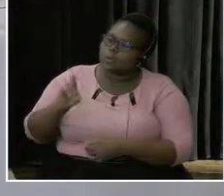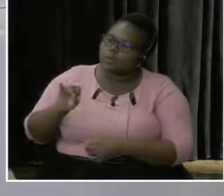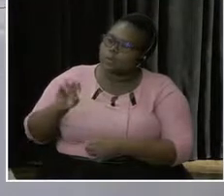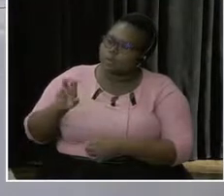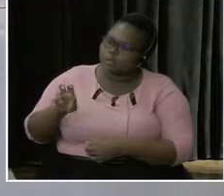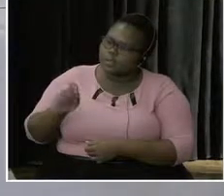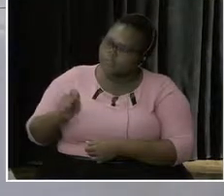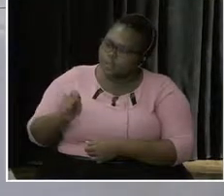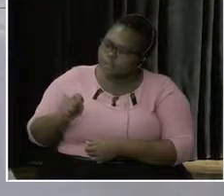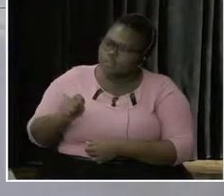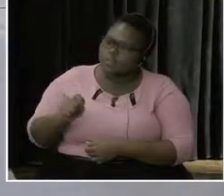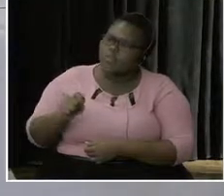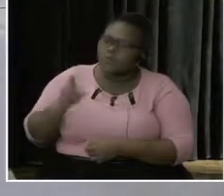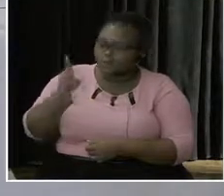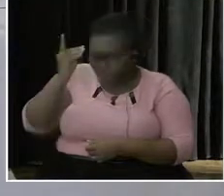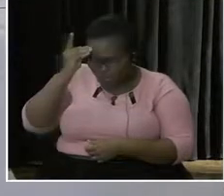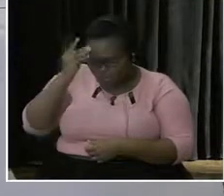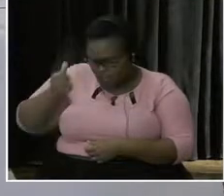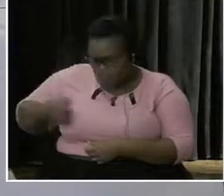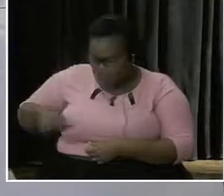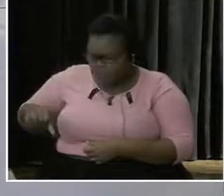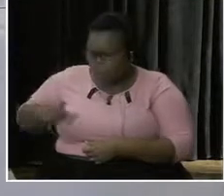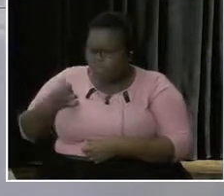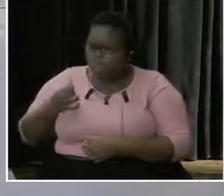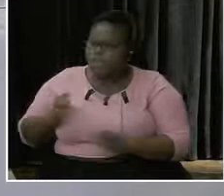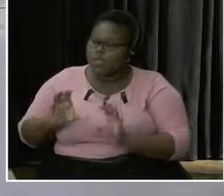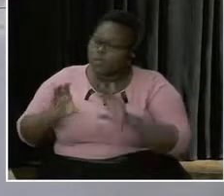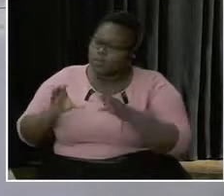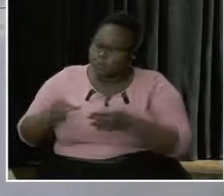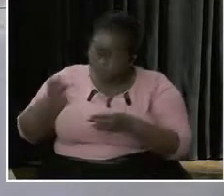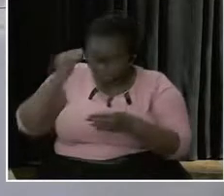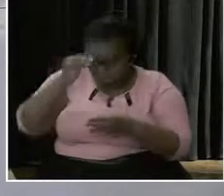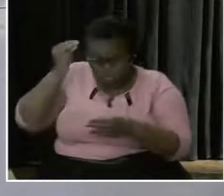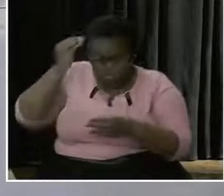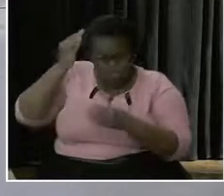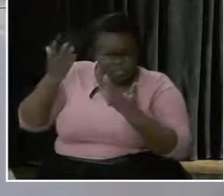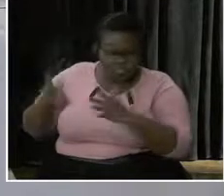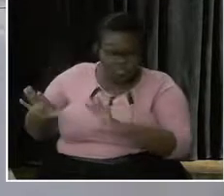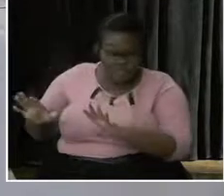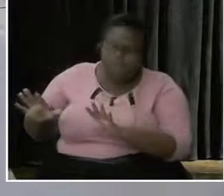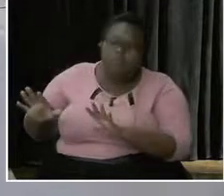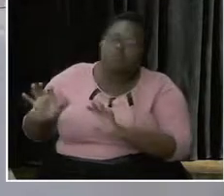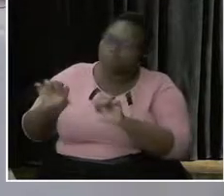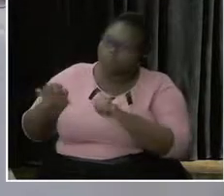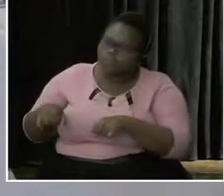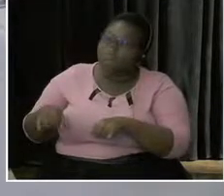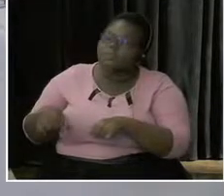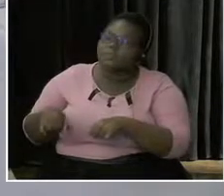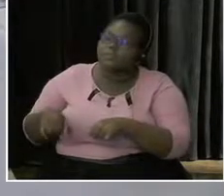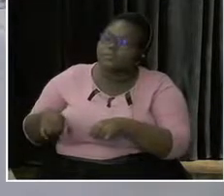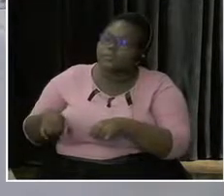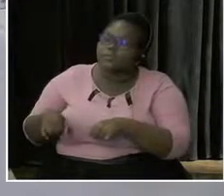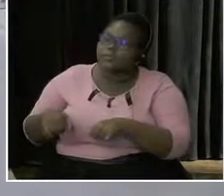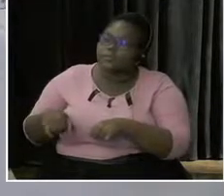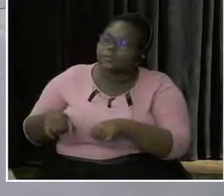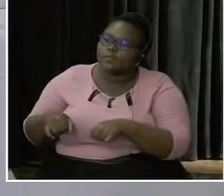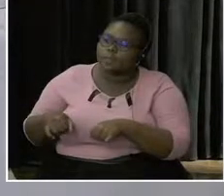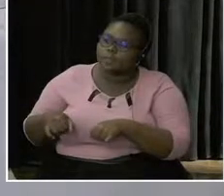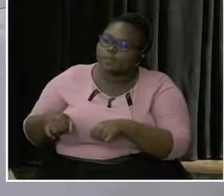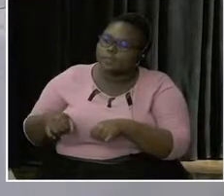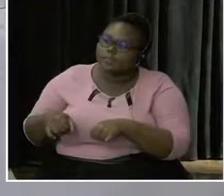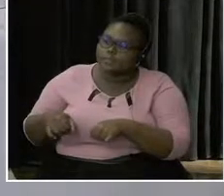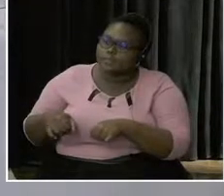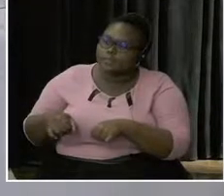Municipality. Committee recommends. Is the recommendation noted? Noted. Recommendation is